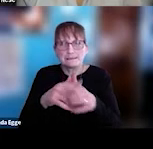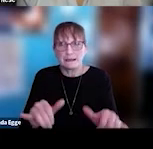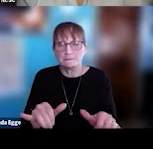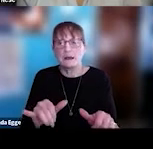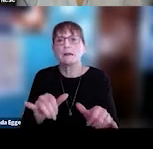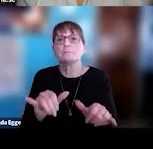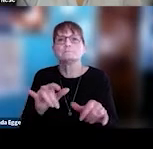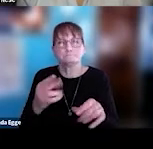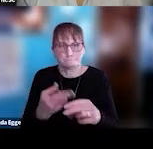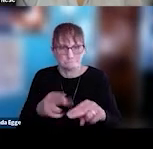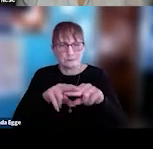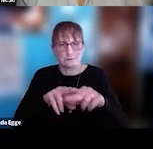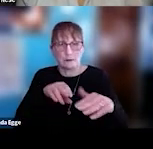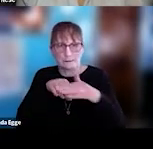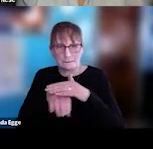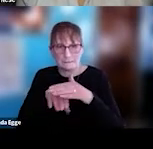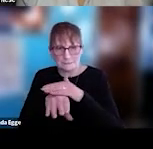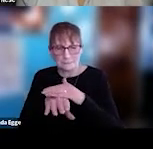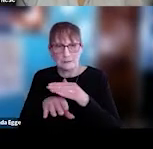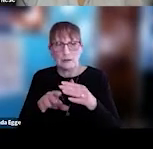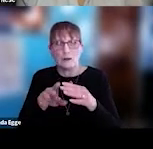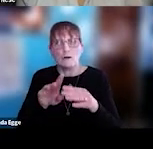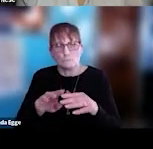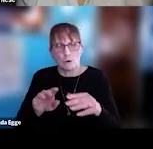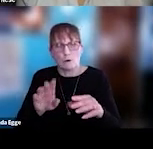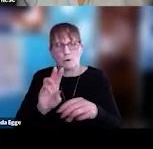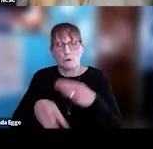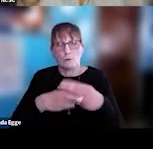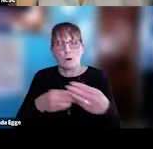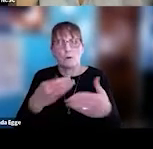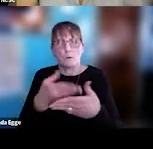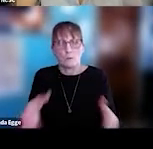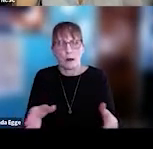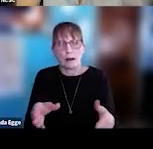access for rural stakeholders, which we heard was often a barrier